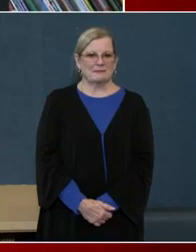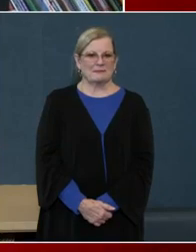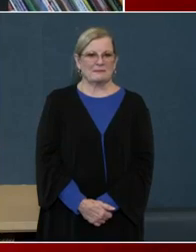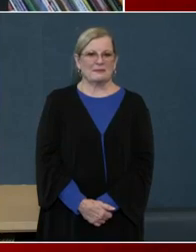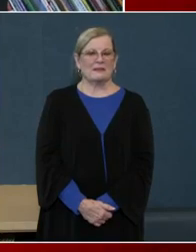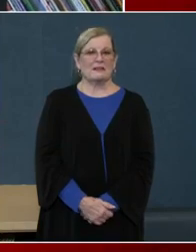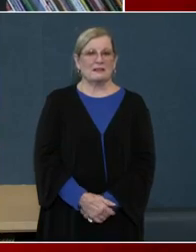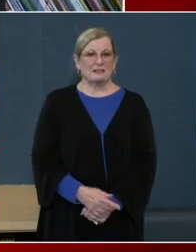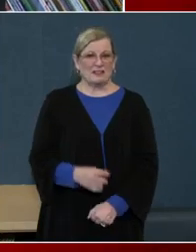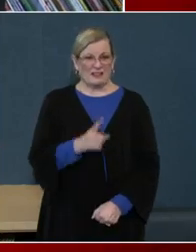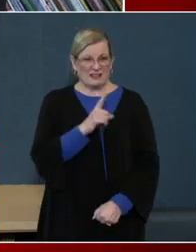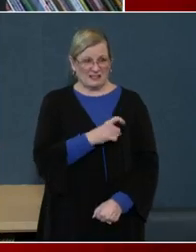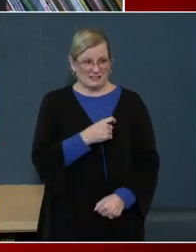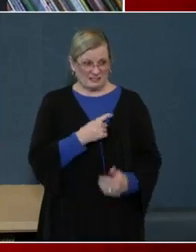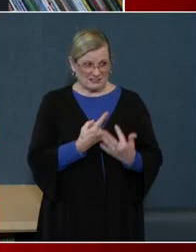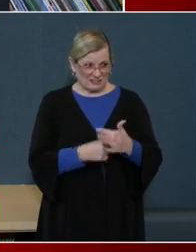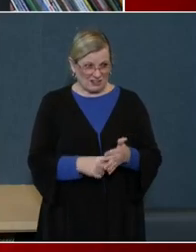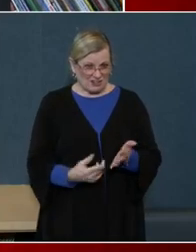Okay.